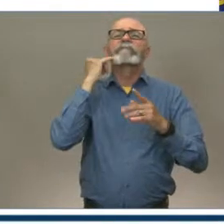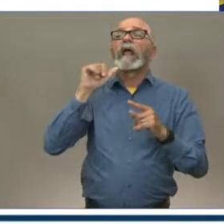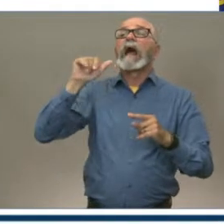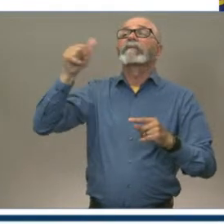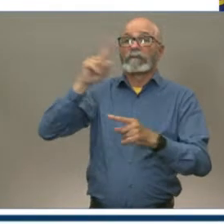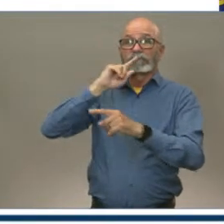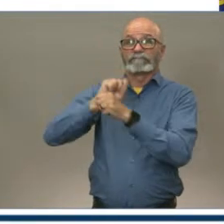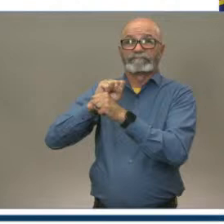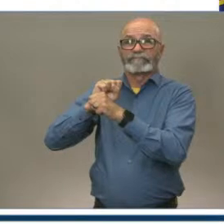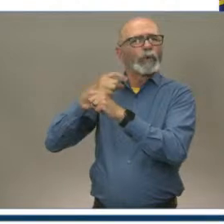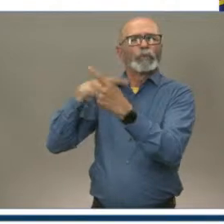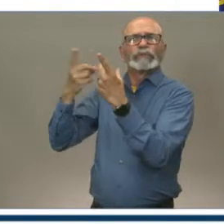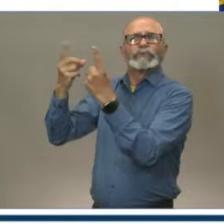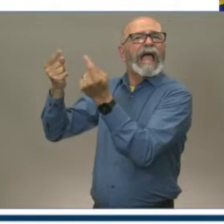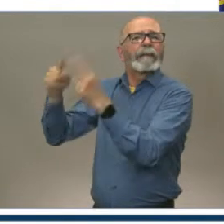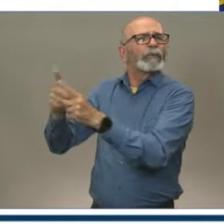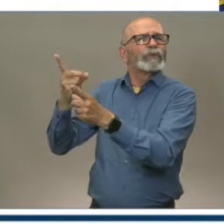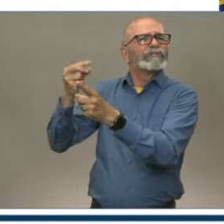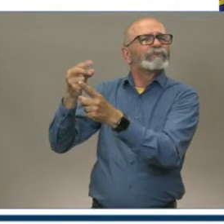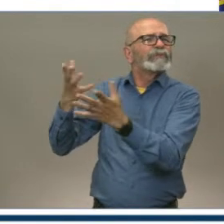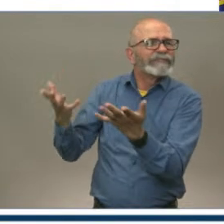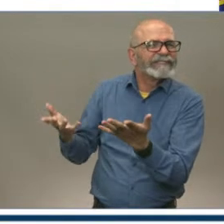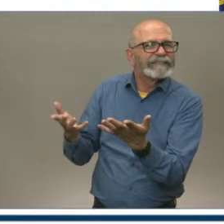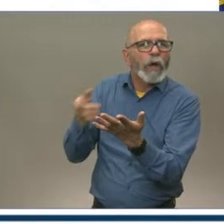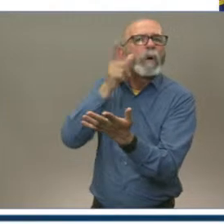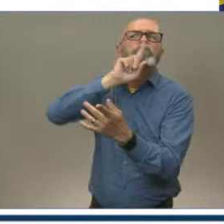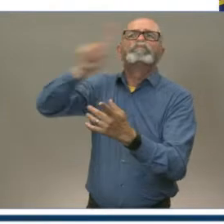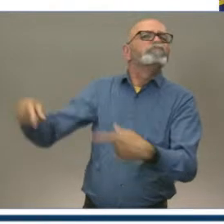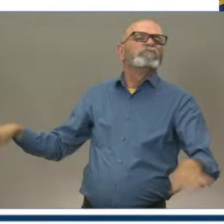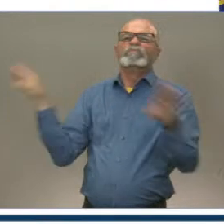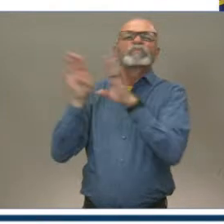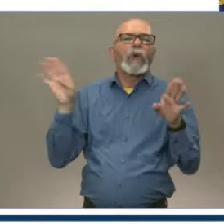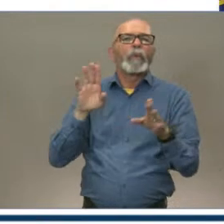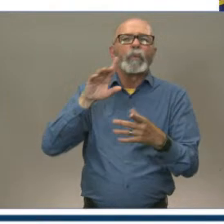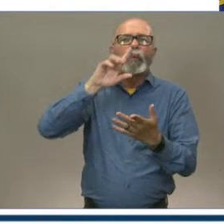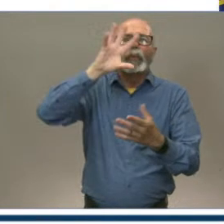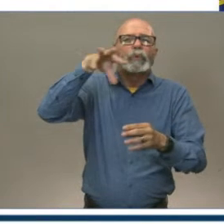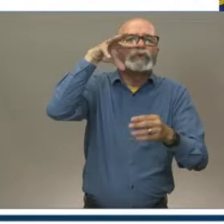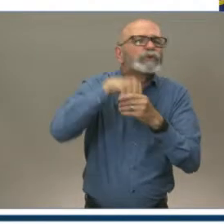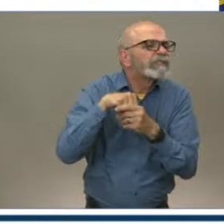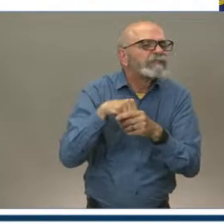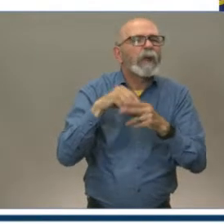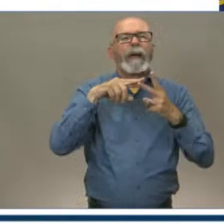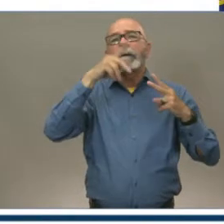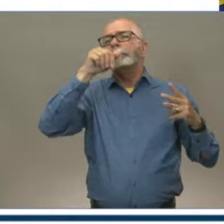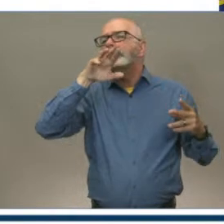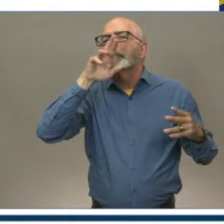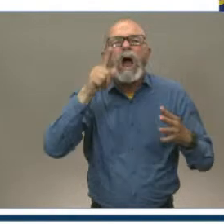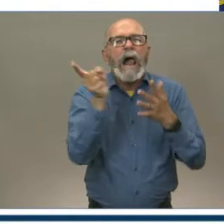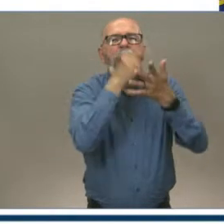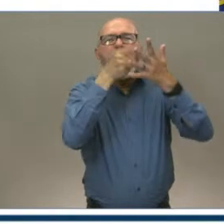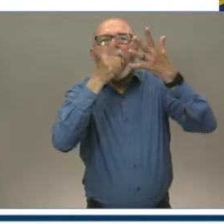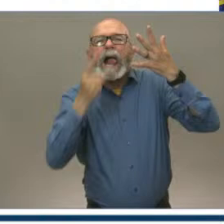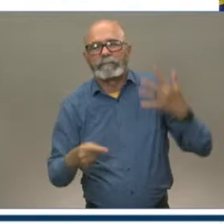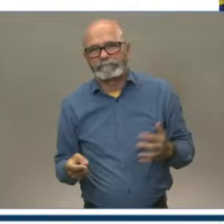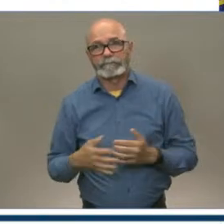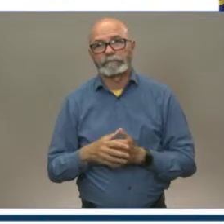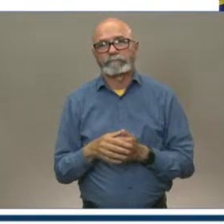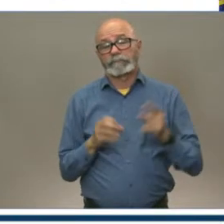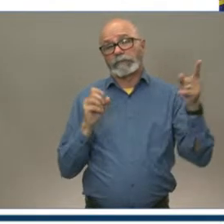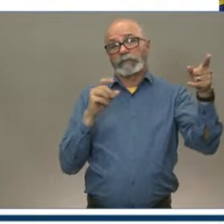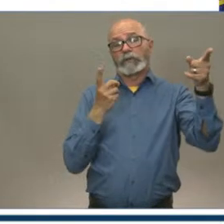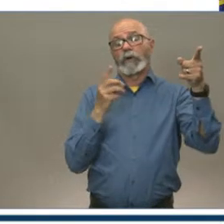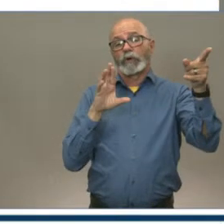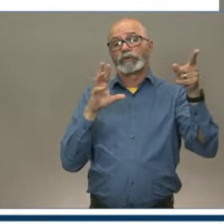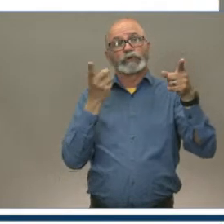where everything is closed, parks included? So I think we put a number of measures in place on Friday. They've been in effect